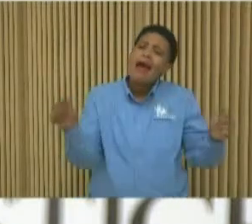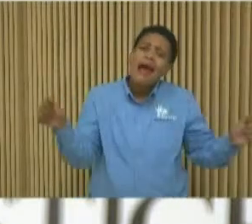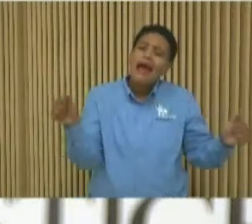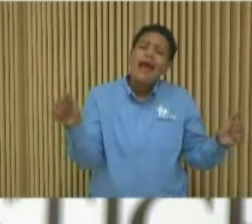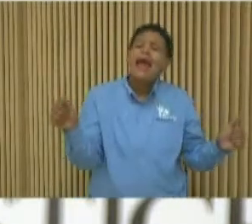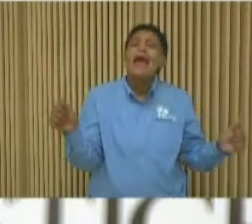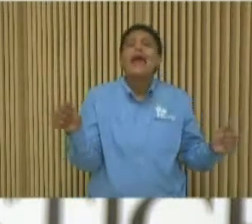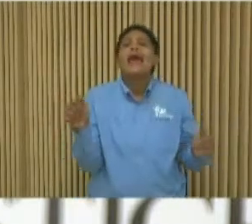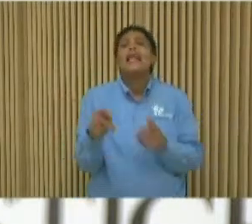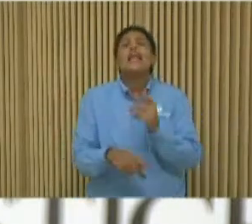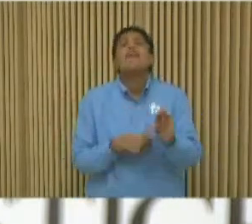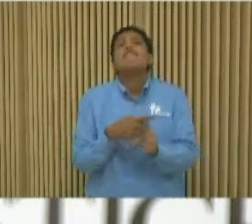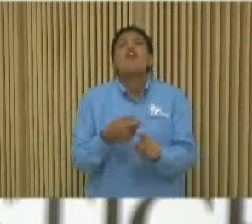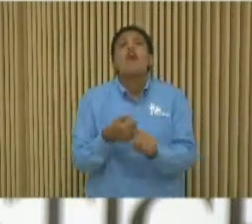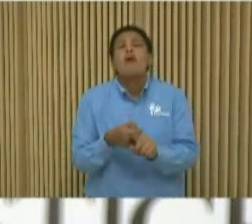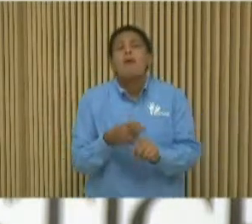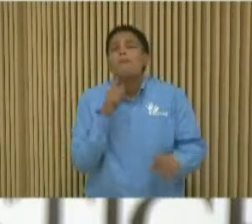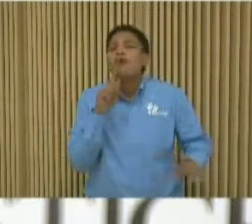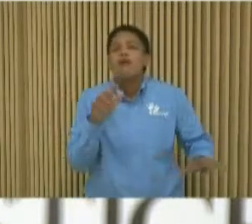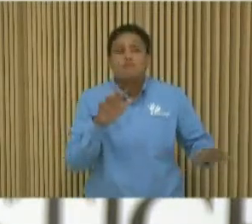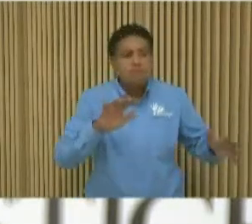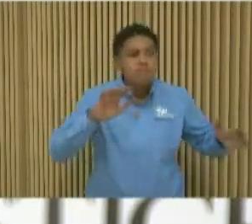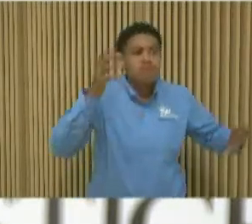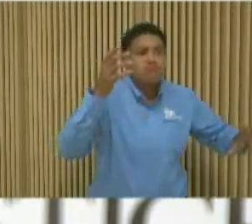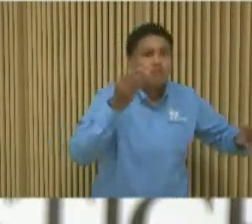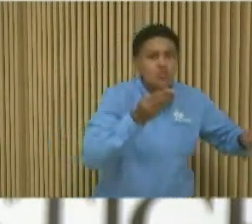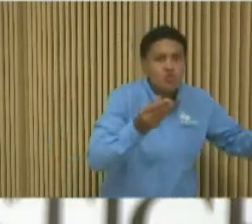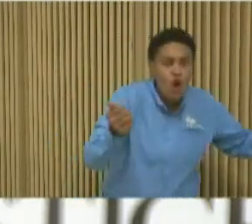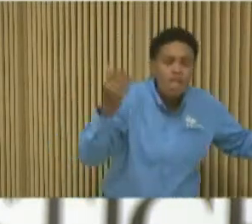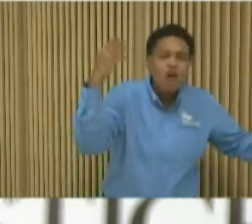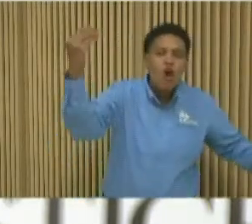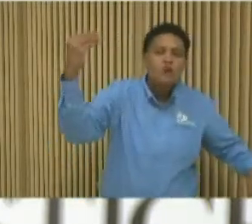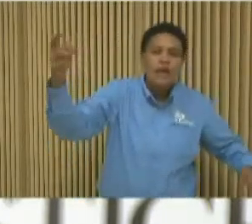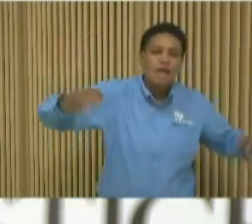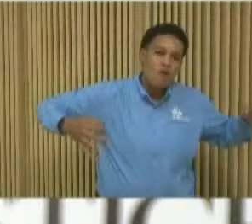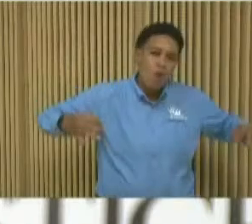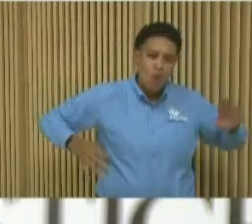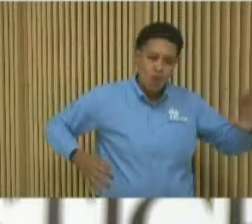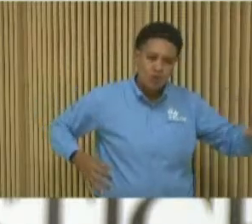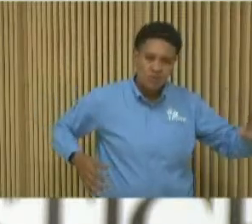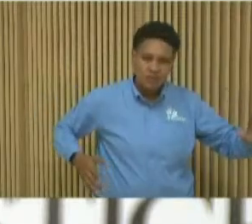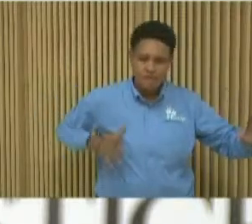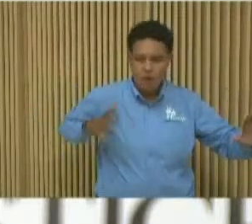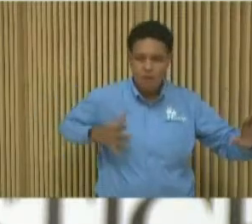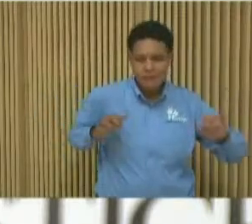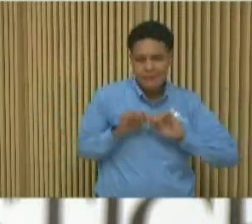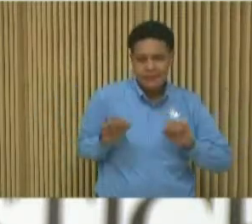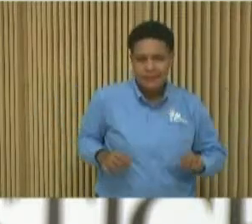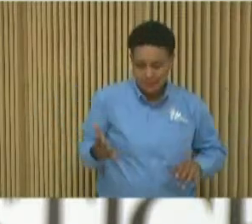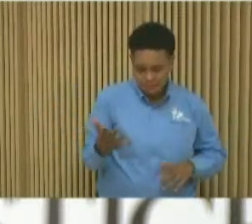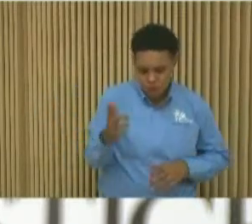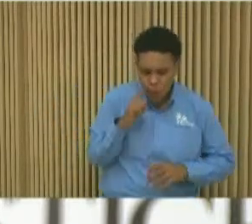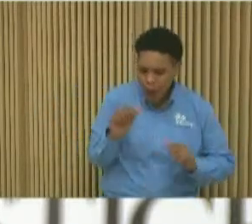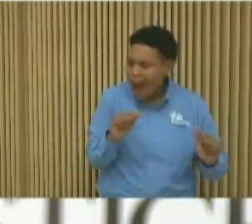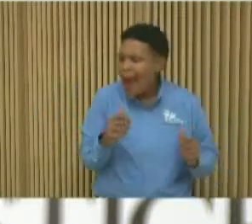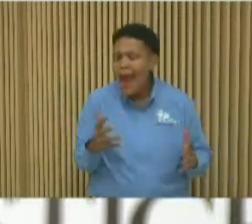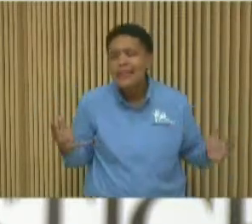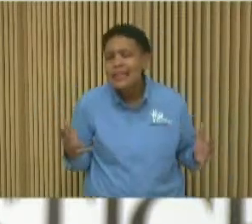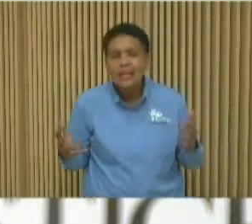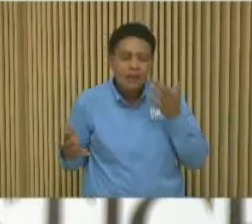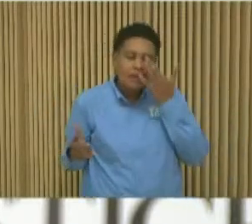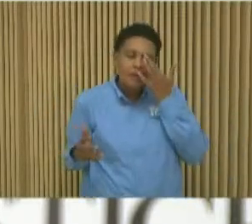form of settling a dispute outside of the court formal system. So anything, and